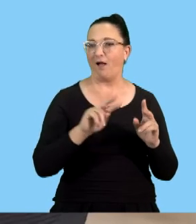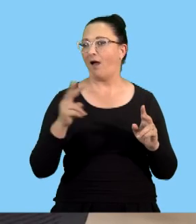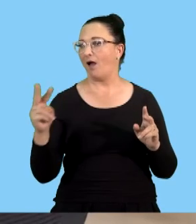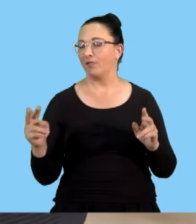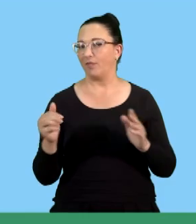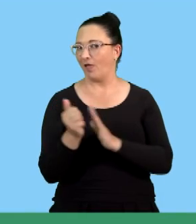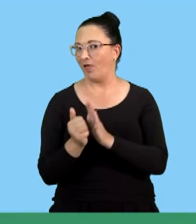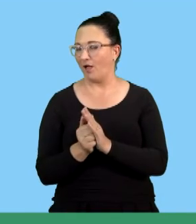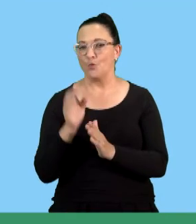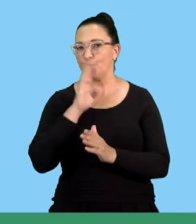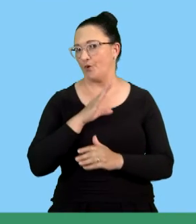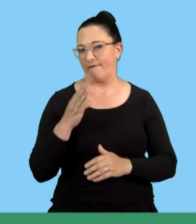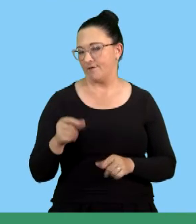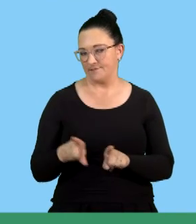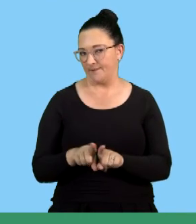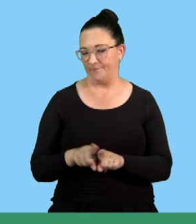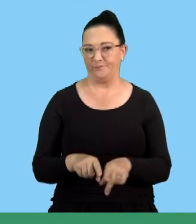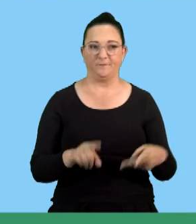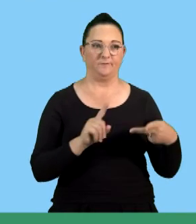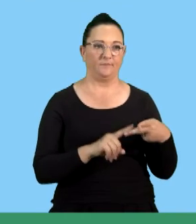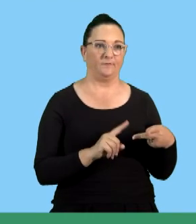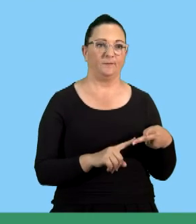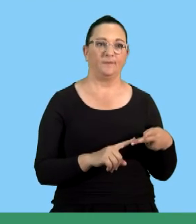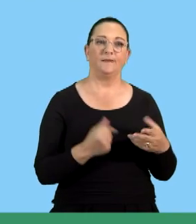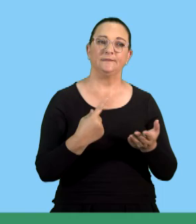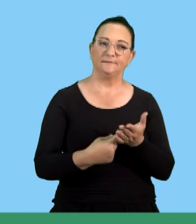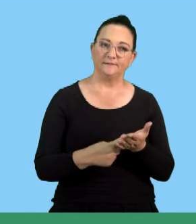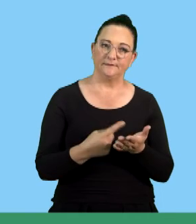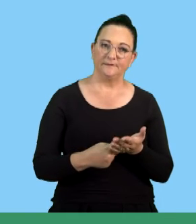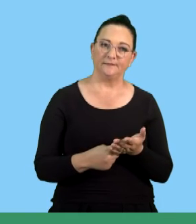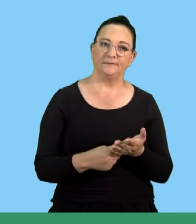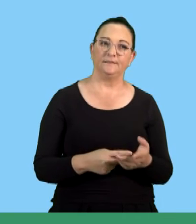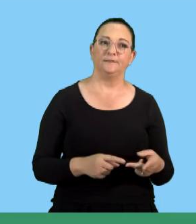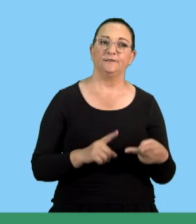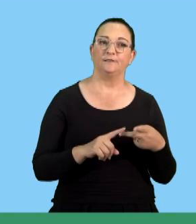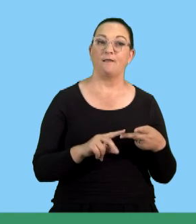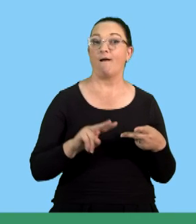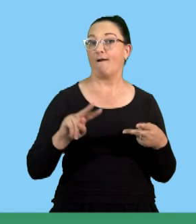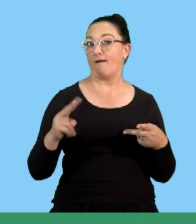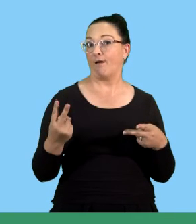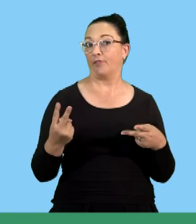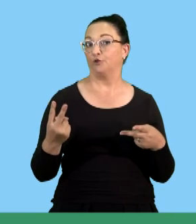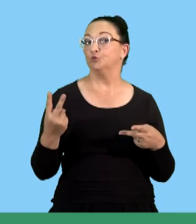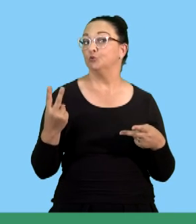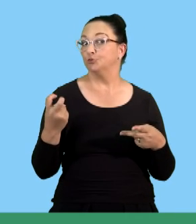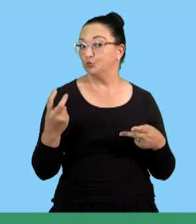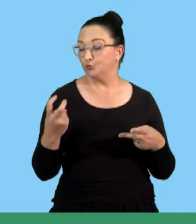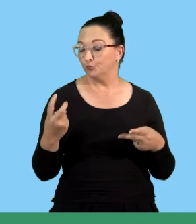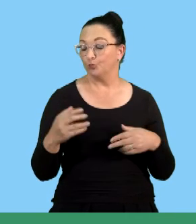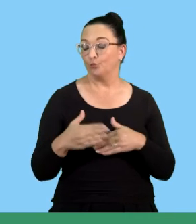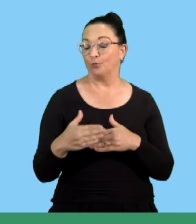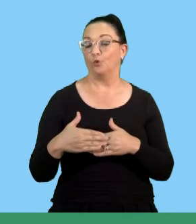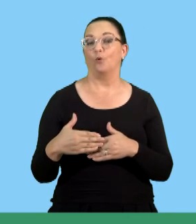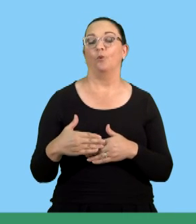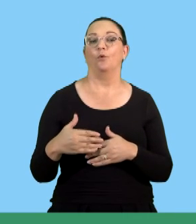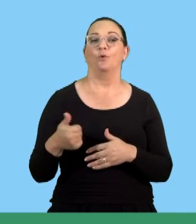other legislation. The second question says, discuss the other two provisions of the BCEA. So